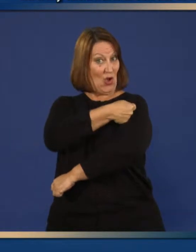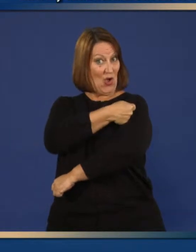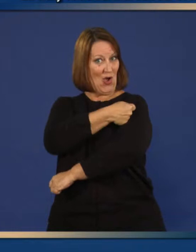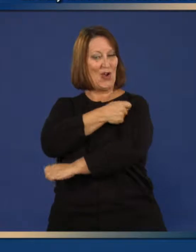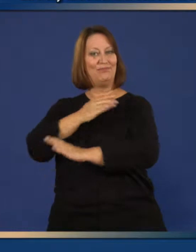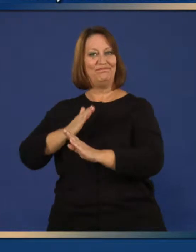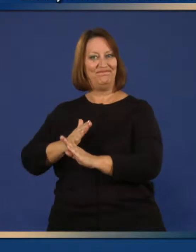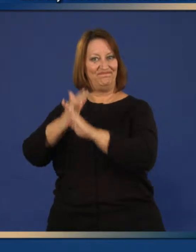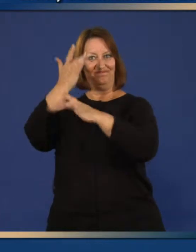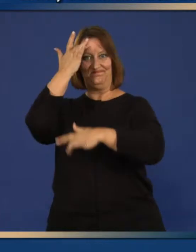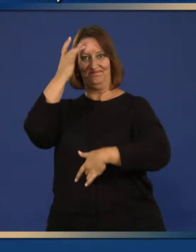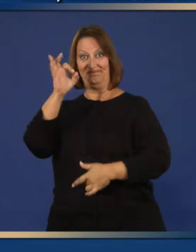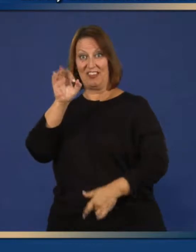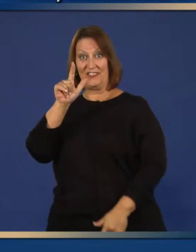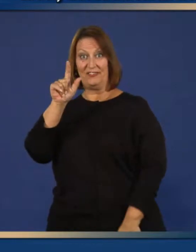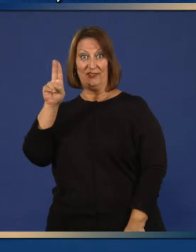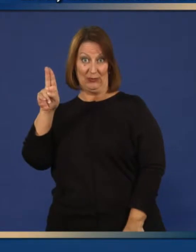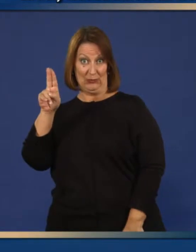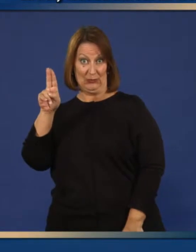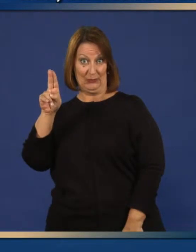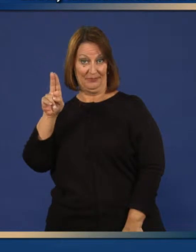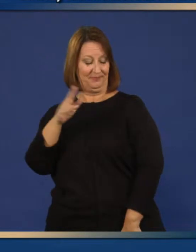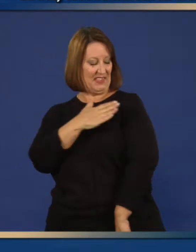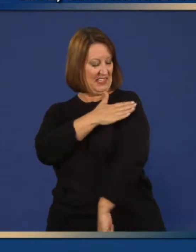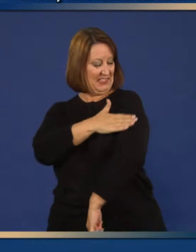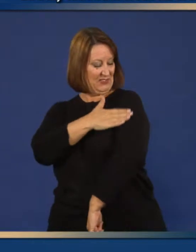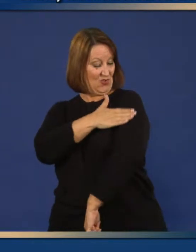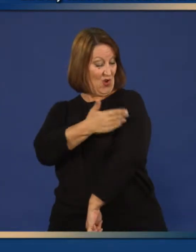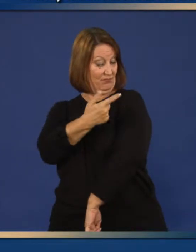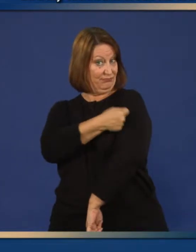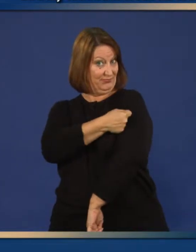is given by injection into the muscle.